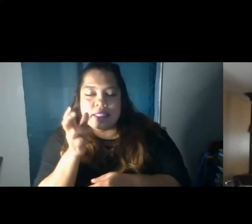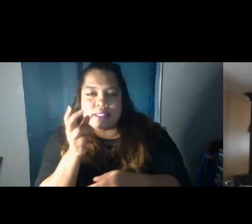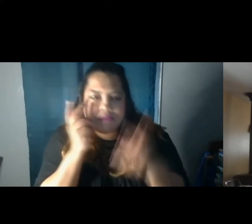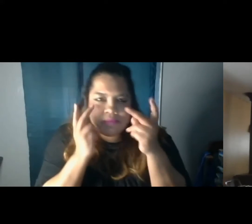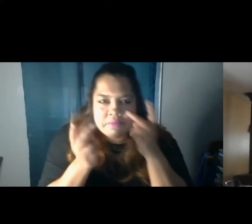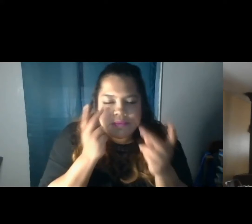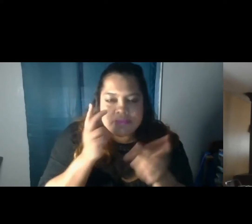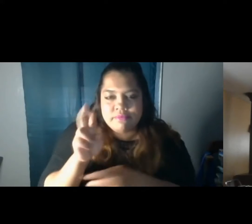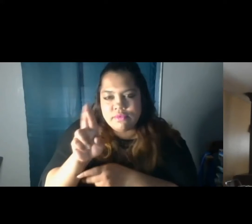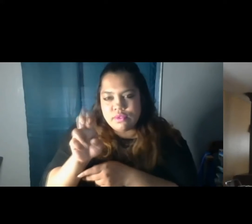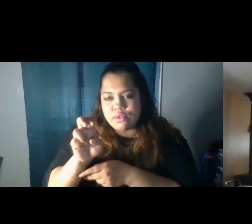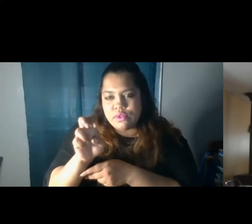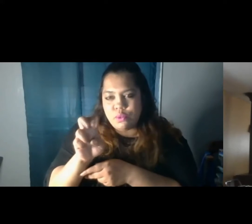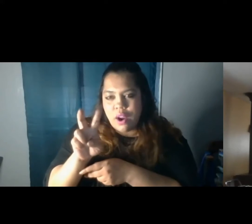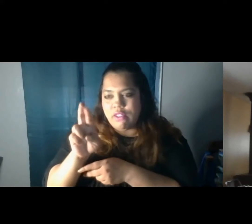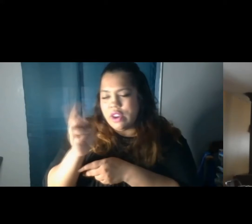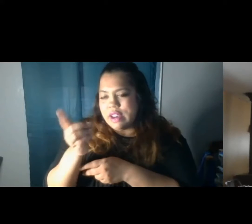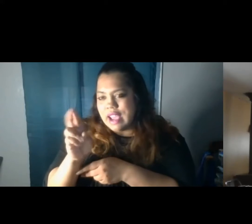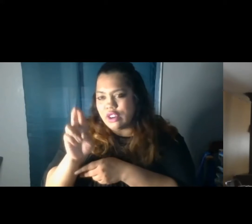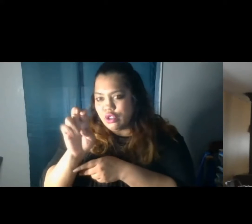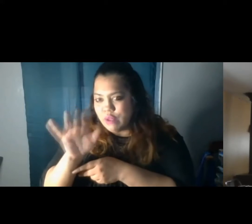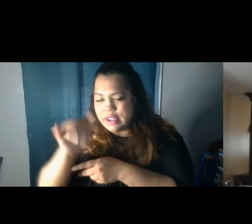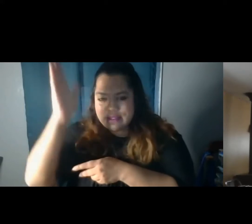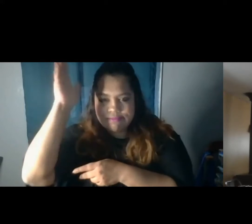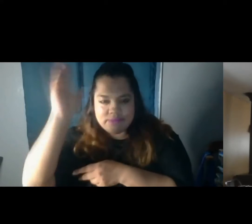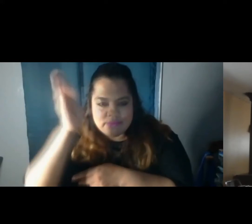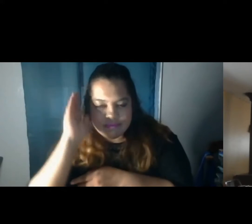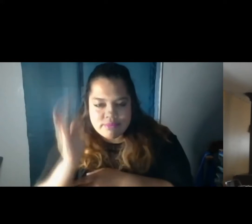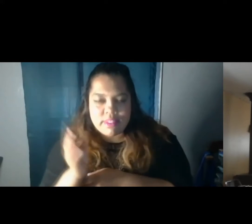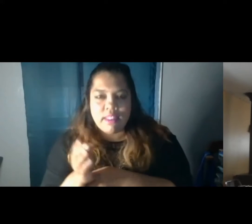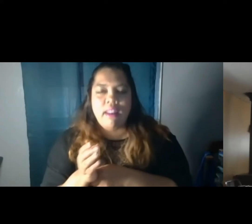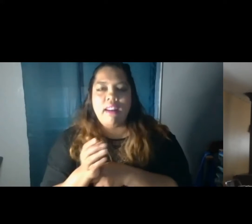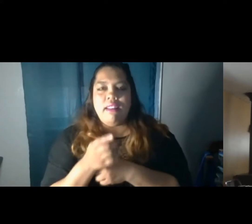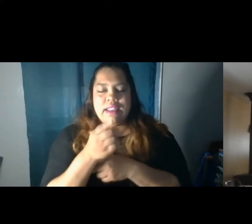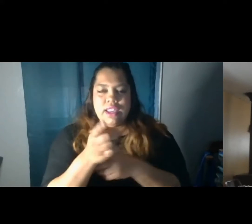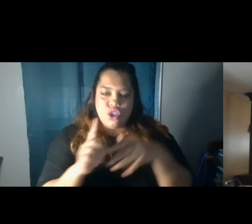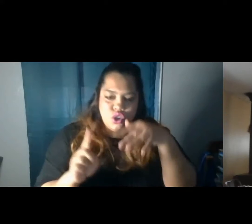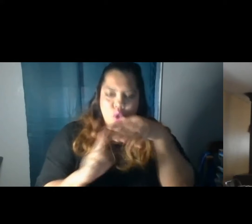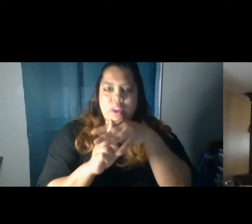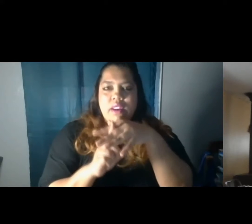that that word spoken is truth, that it resonates with us,